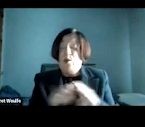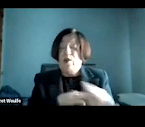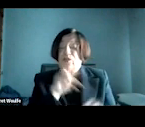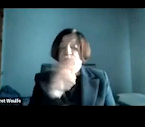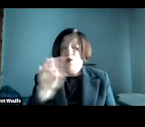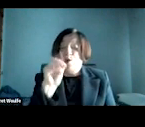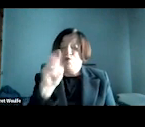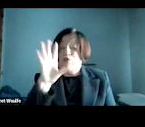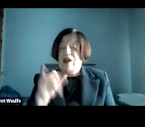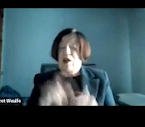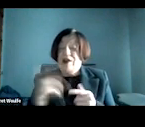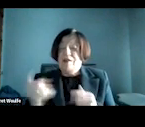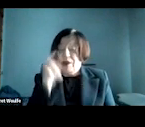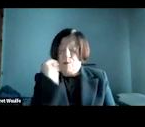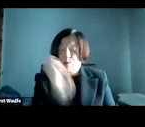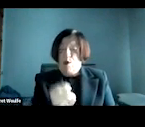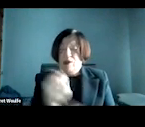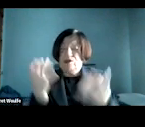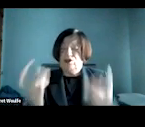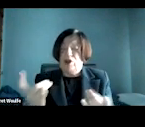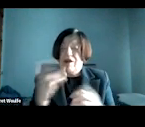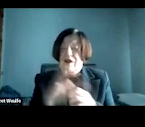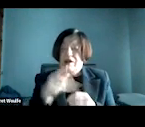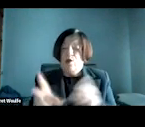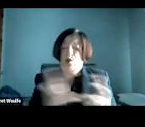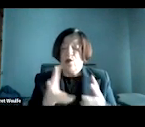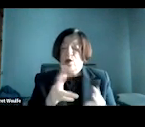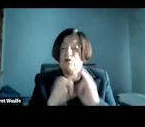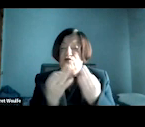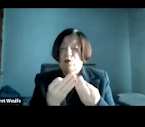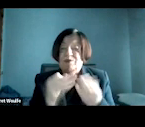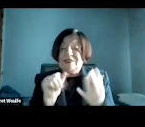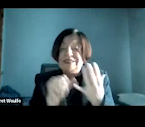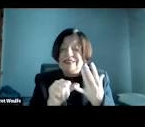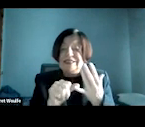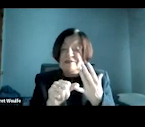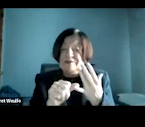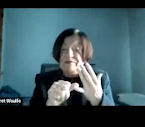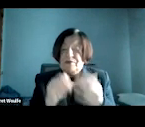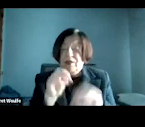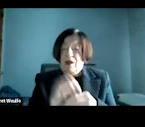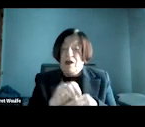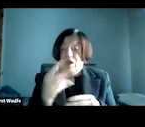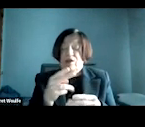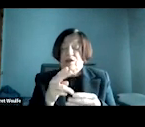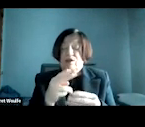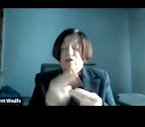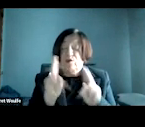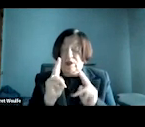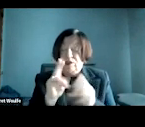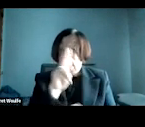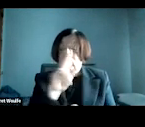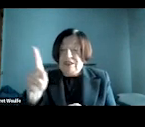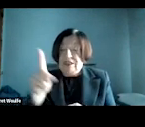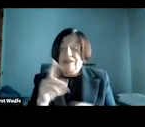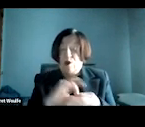O'Reilly, who has been appointed the chair of the Working Group 6 on UD dwellings, will also